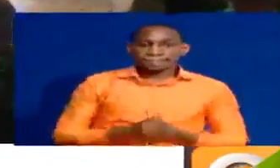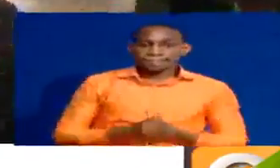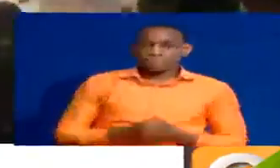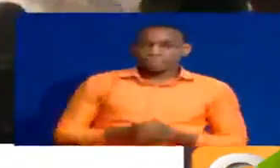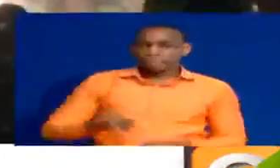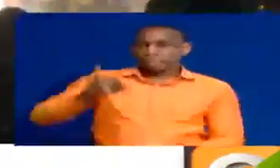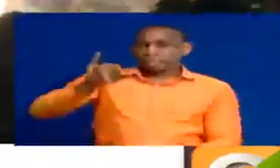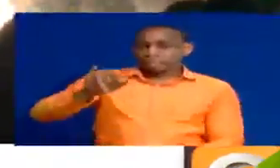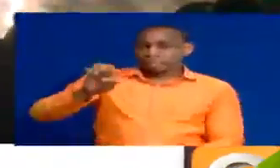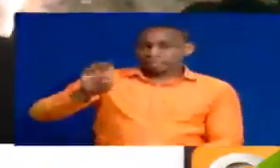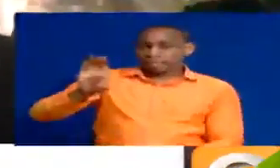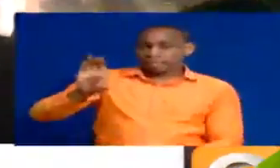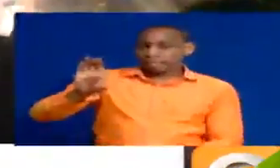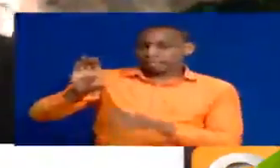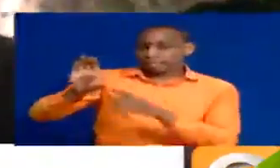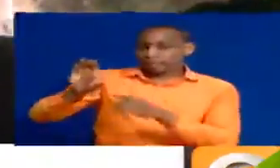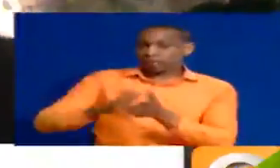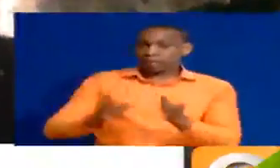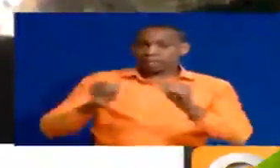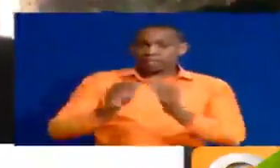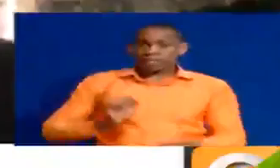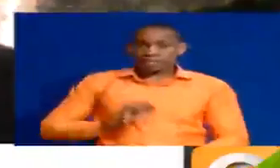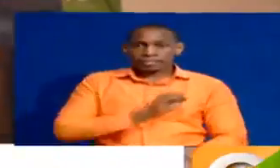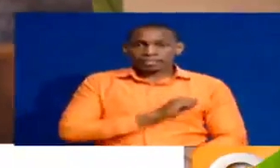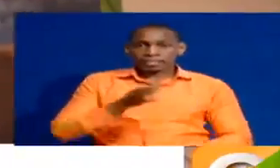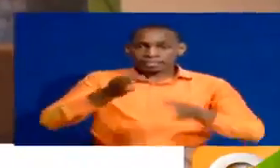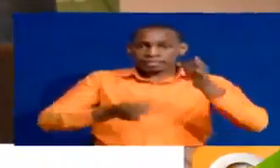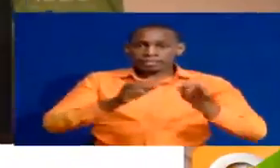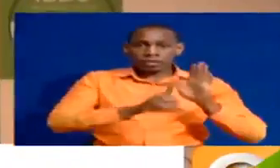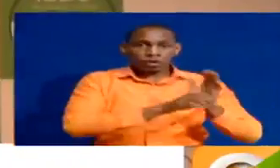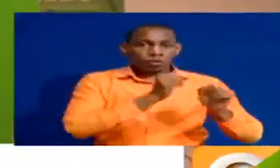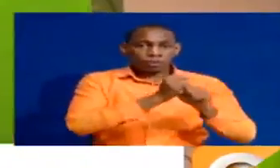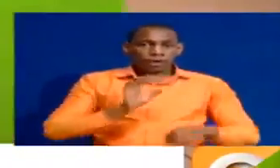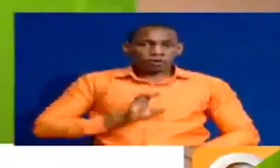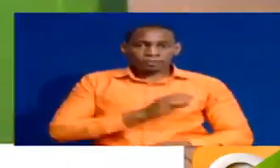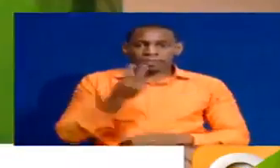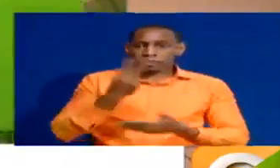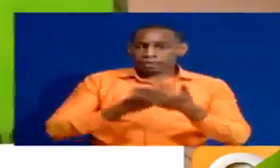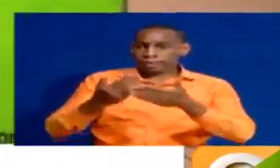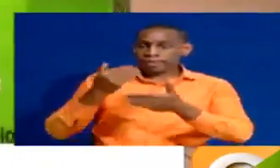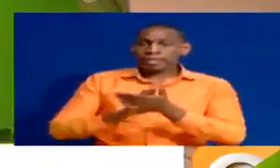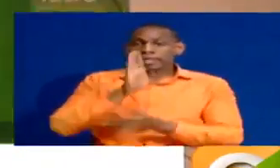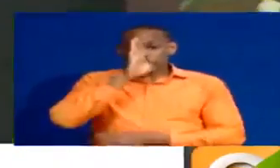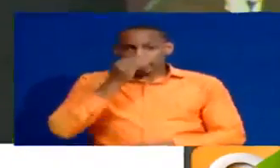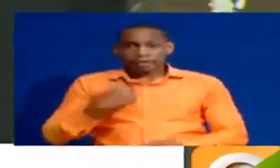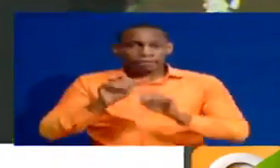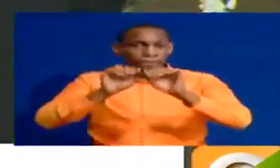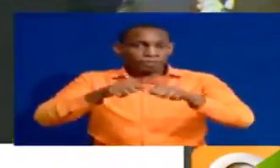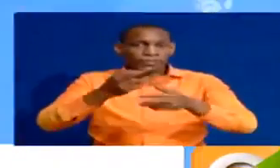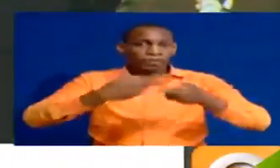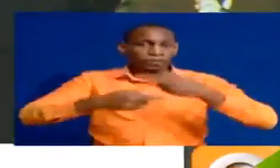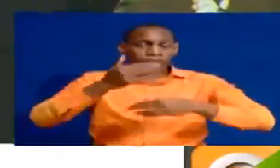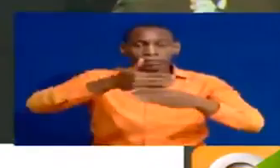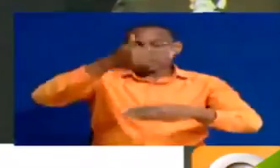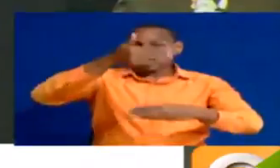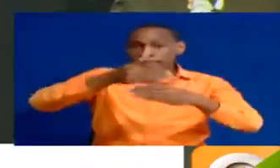The Electoral Commission IEBC, in a sitting with the Senate Justice and Legal Affairs Committee 2 weeks ago, raised doubts on the possibility of